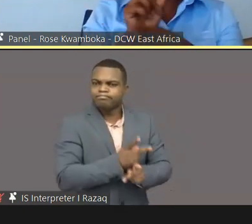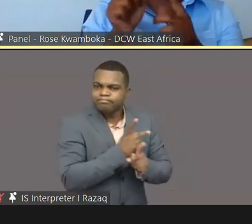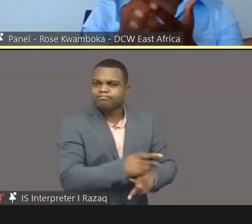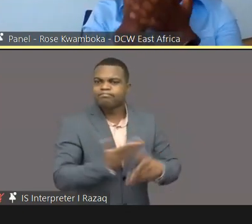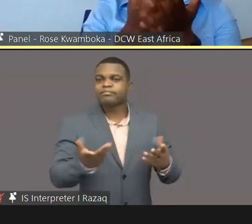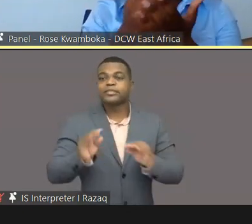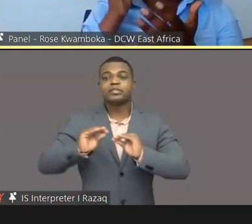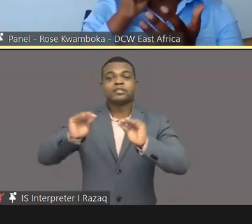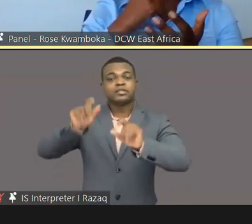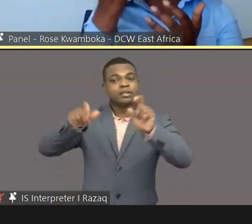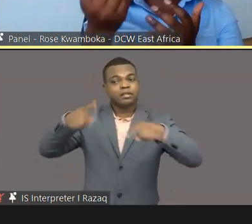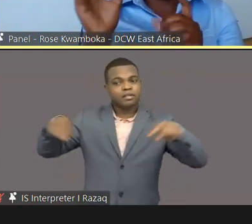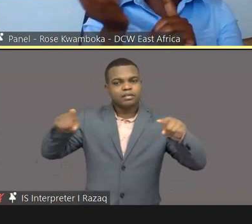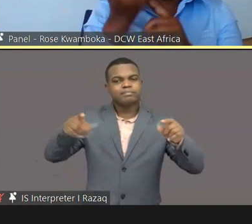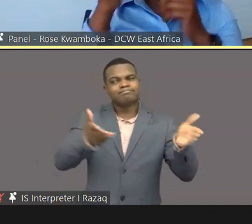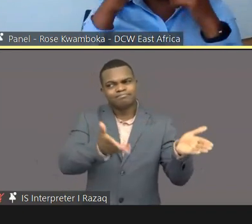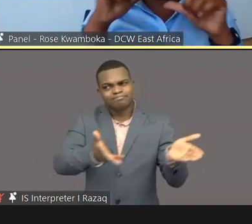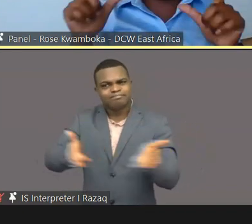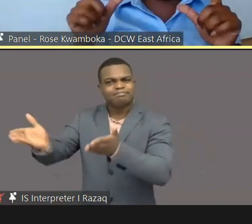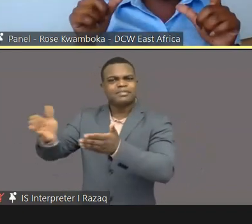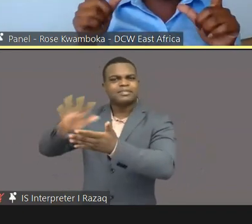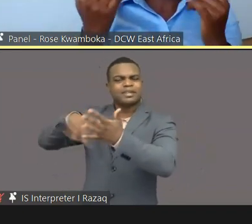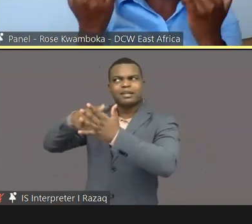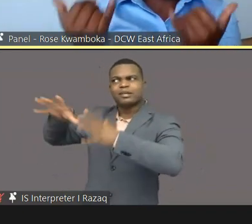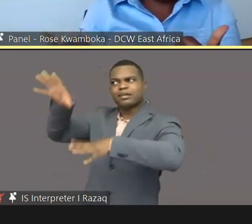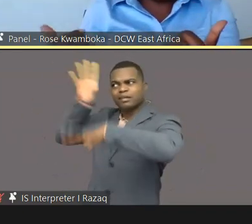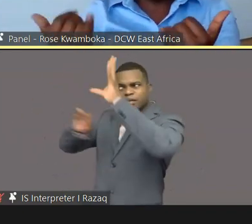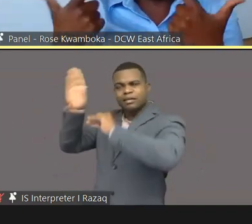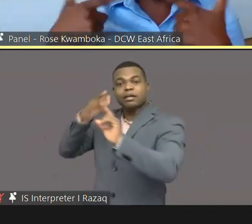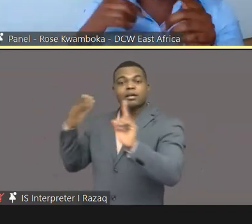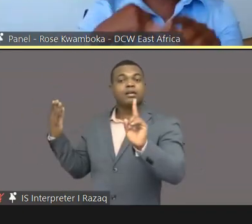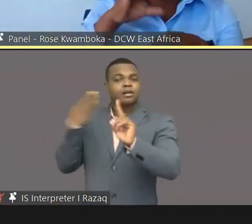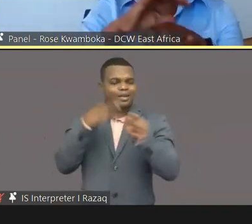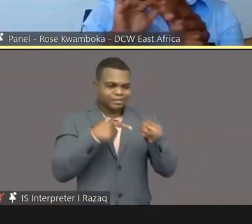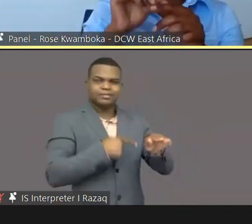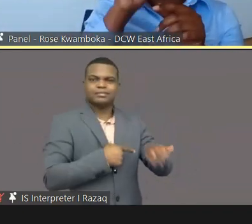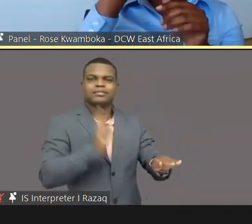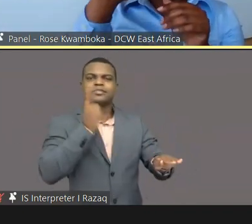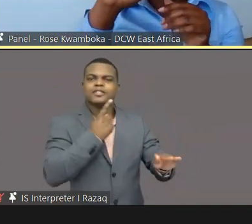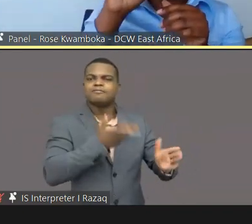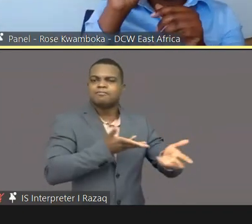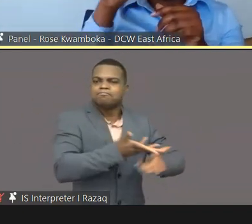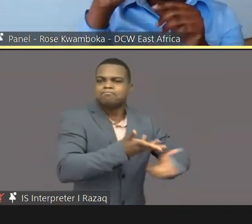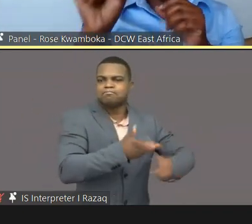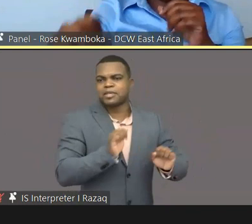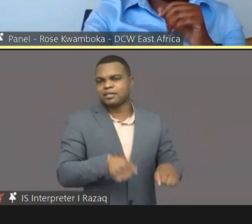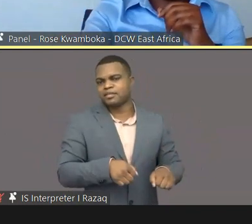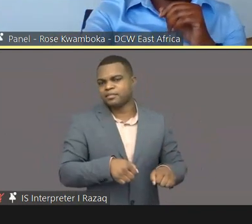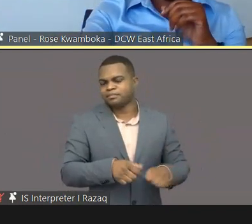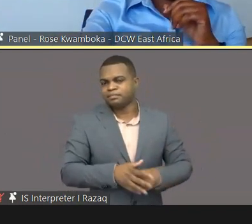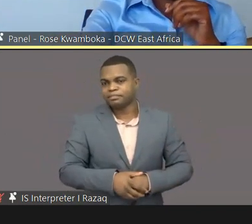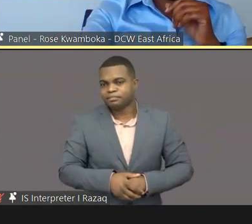There are many ways you can use to help the deaf child acquire a language. Now, let us get to the 5